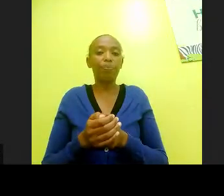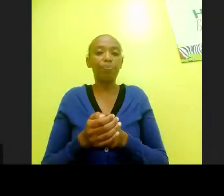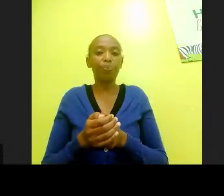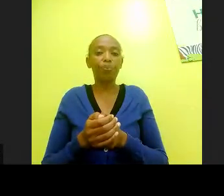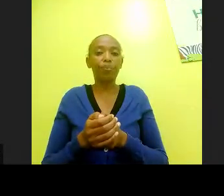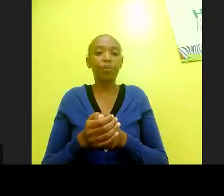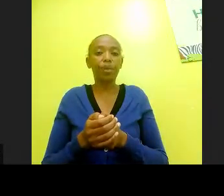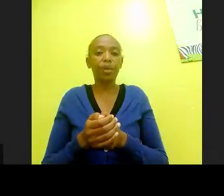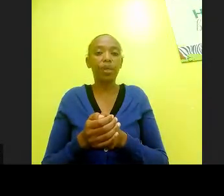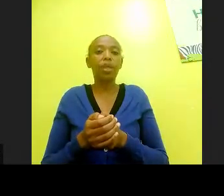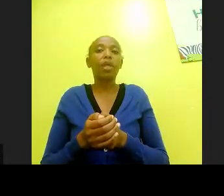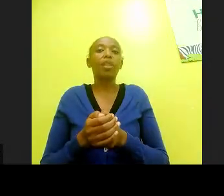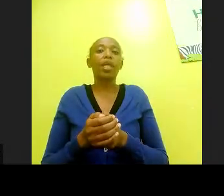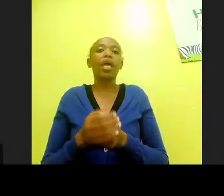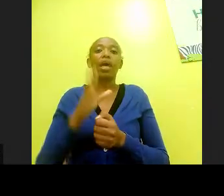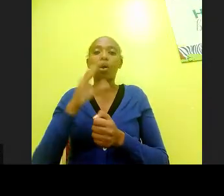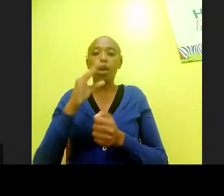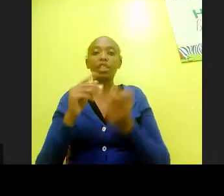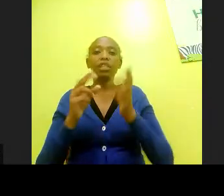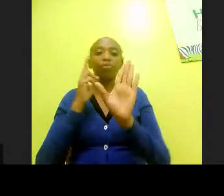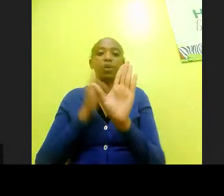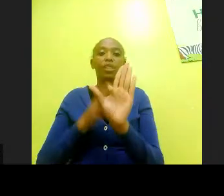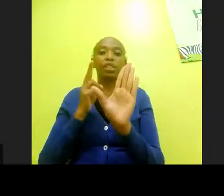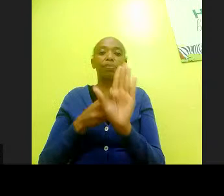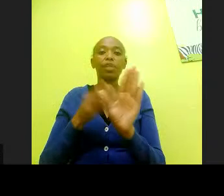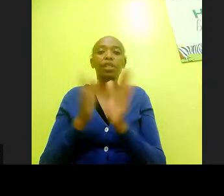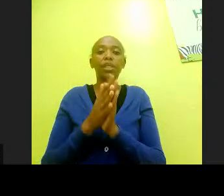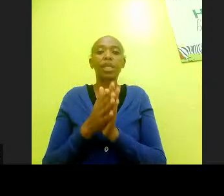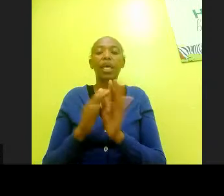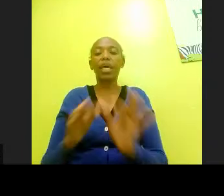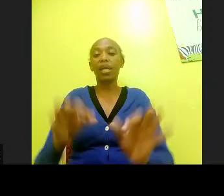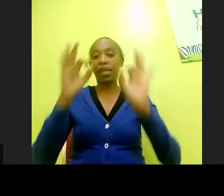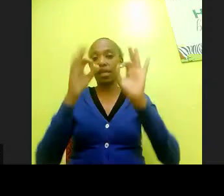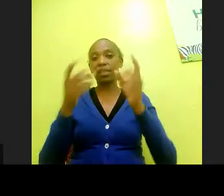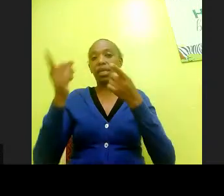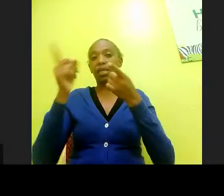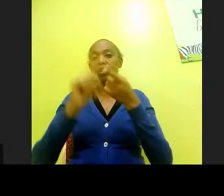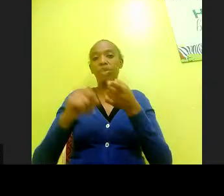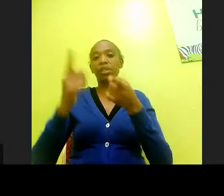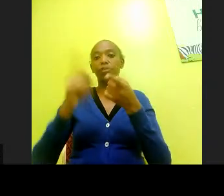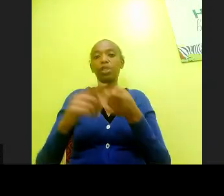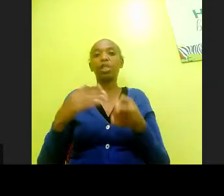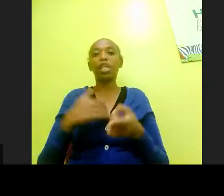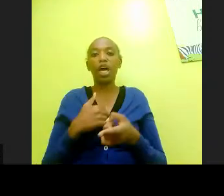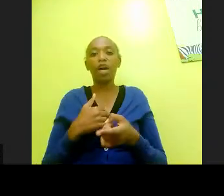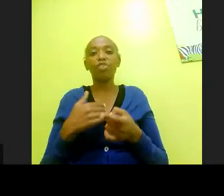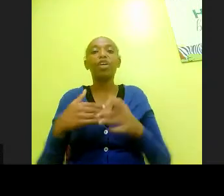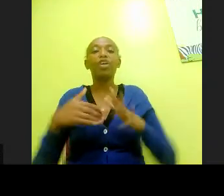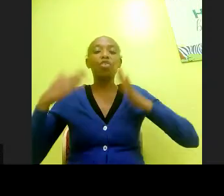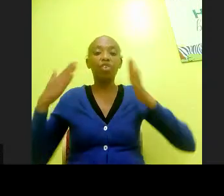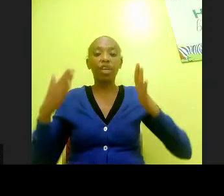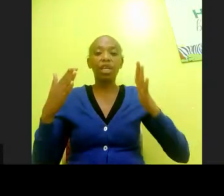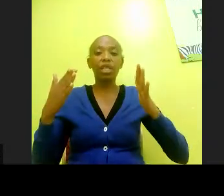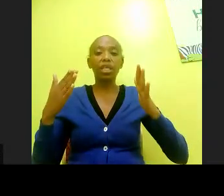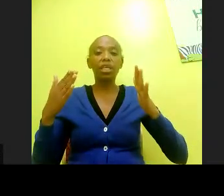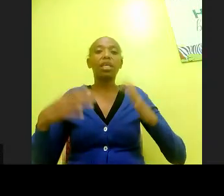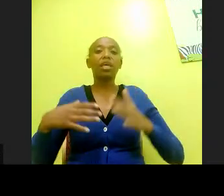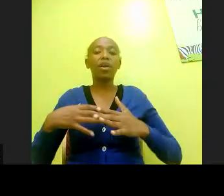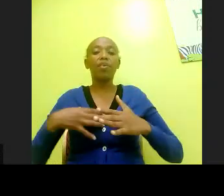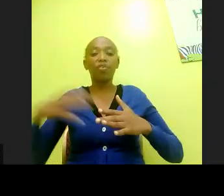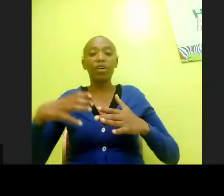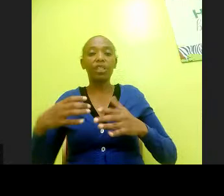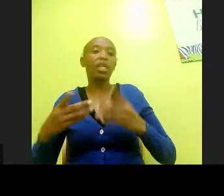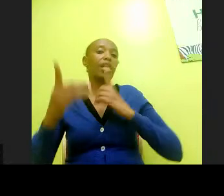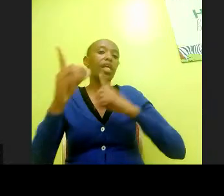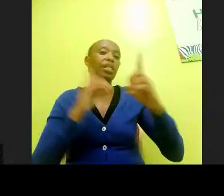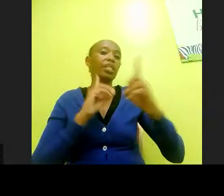active participation and excellent contribution have greatly enriched the